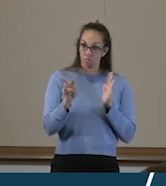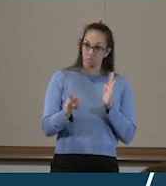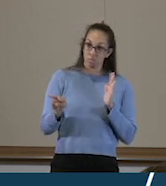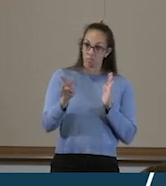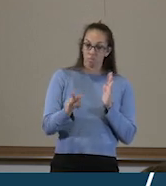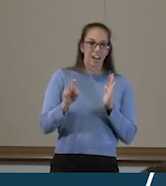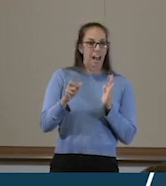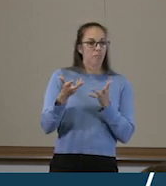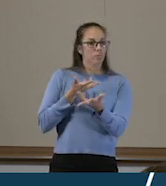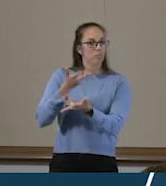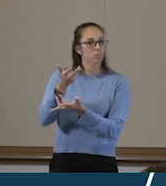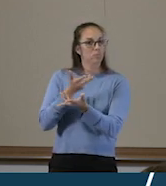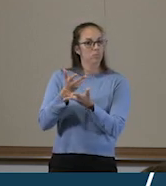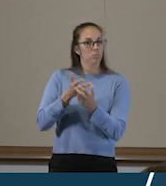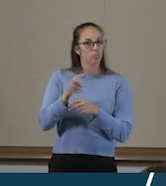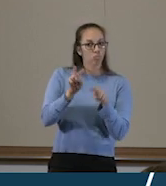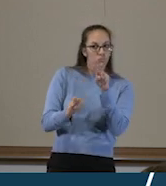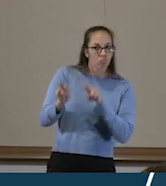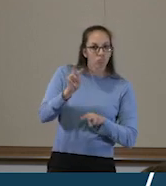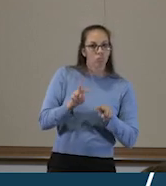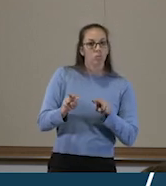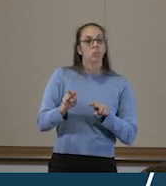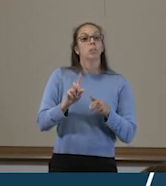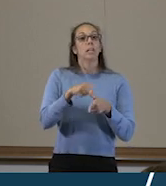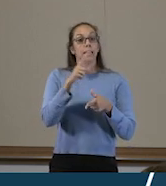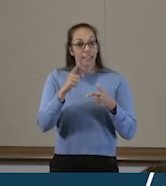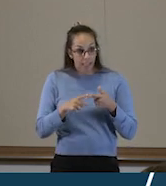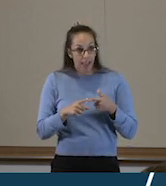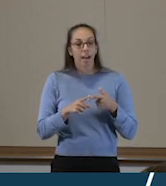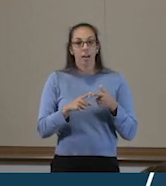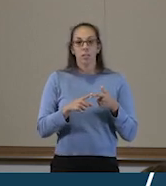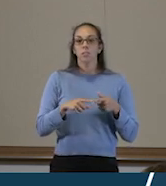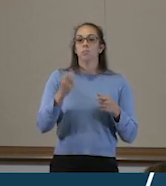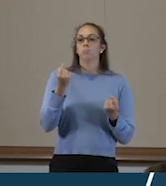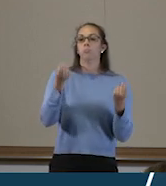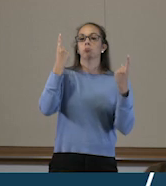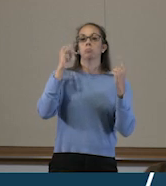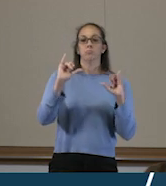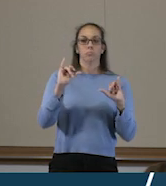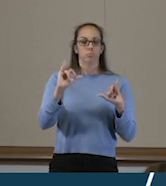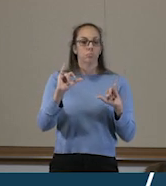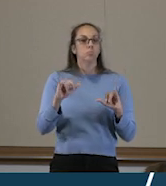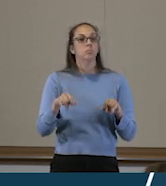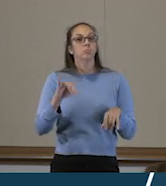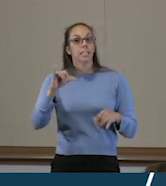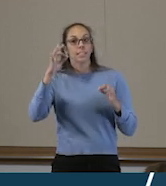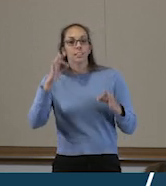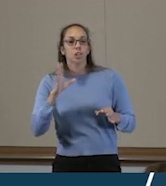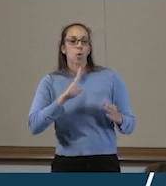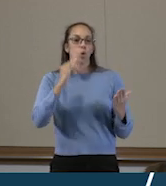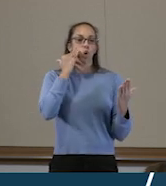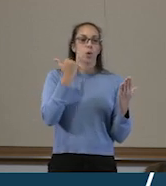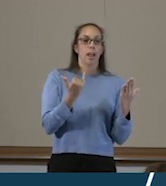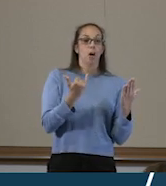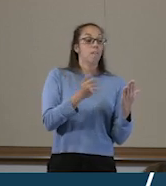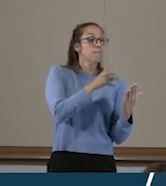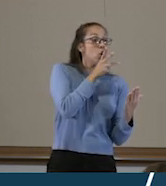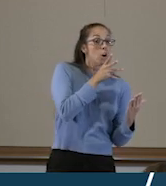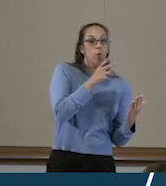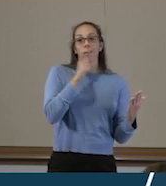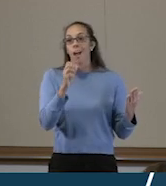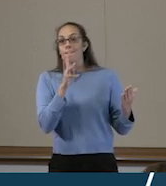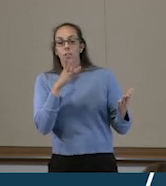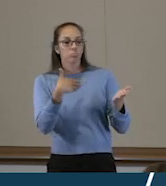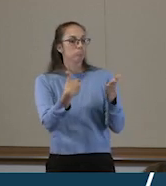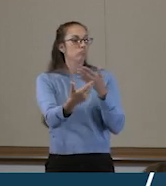And that decision holds no less weight than someone who is verbal